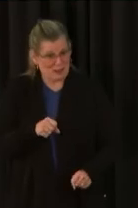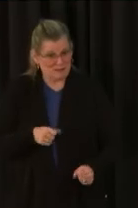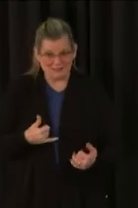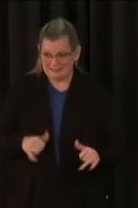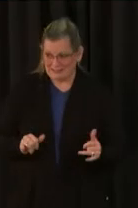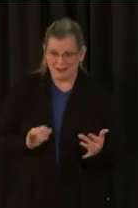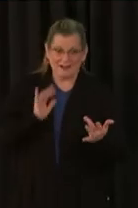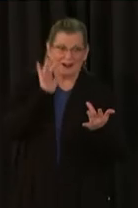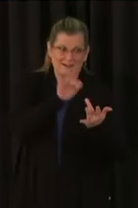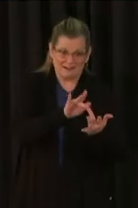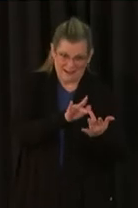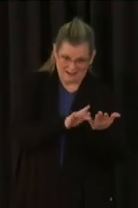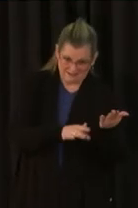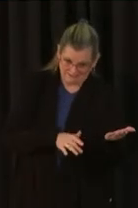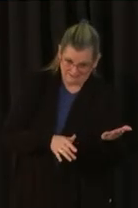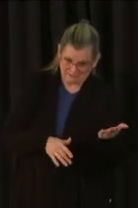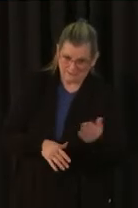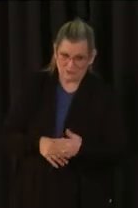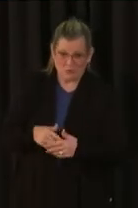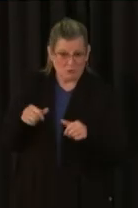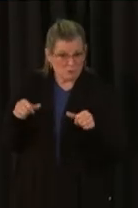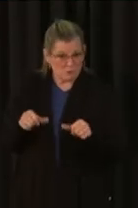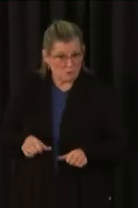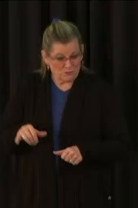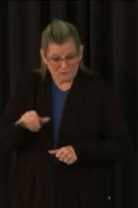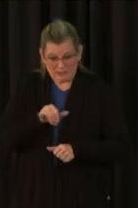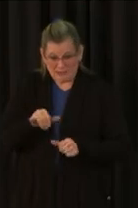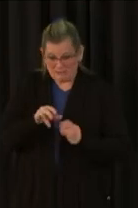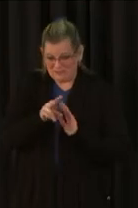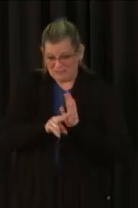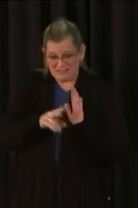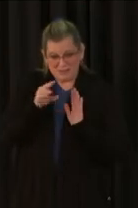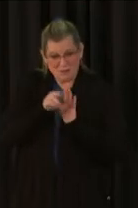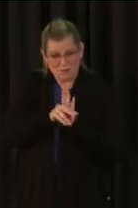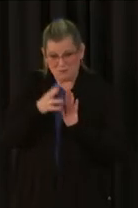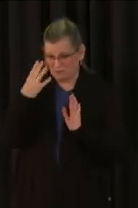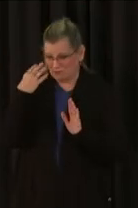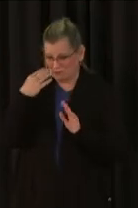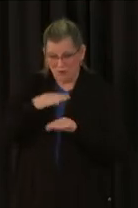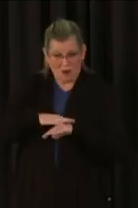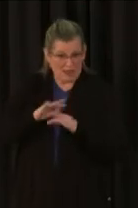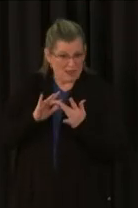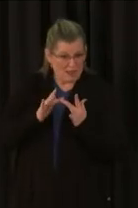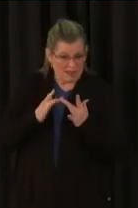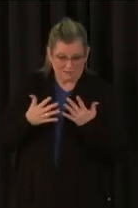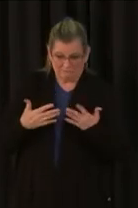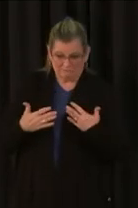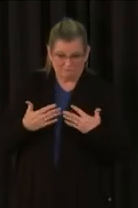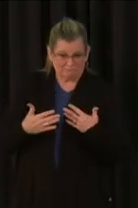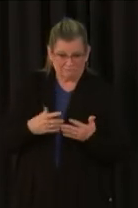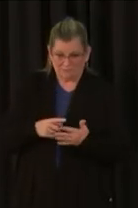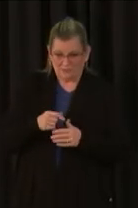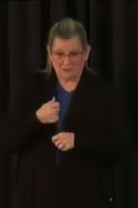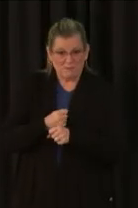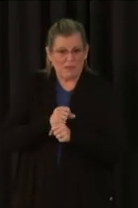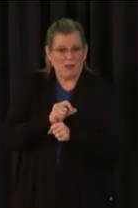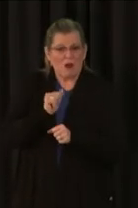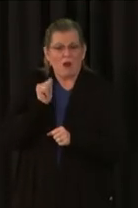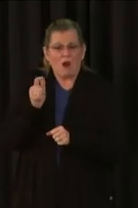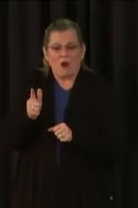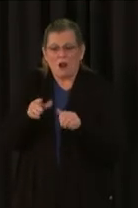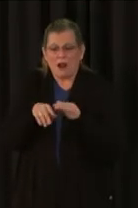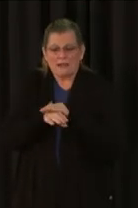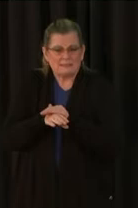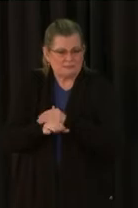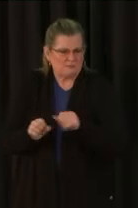will be posting that video on our website as well, so you can watch that as your leisure once it posts on Friday at the end of this